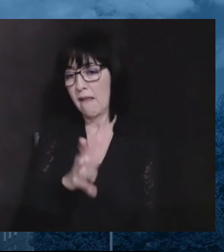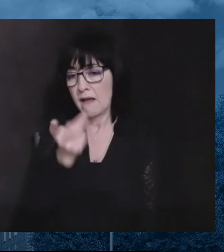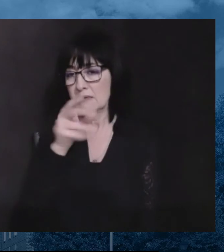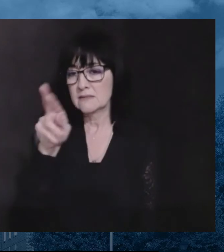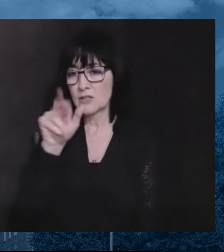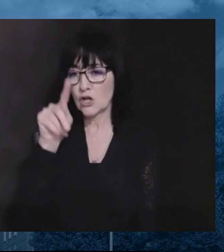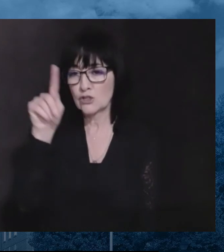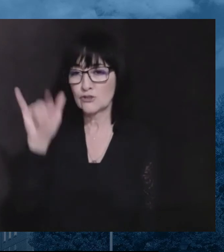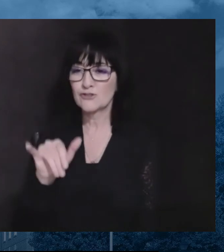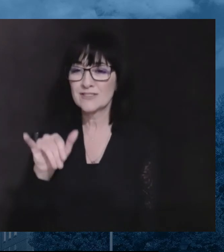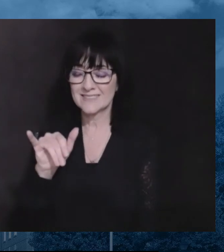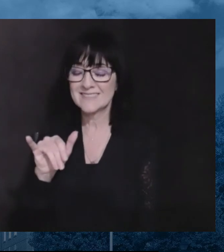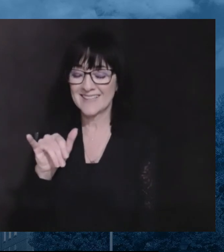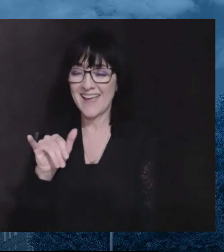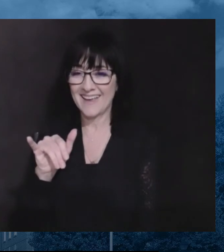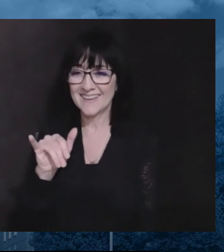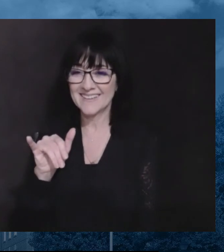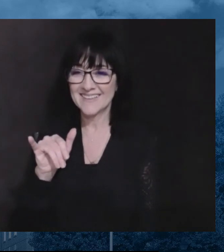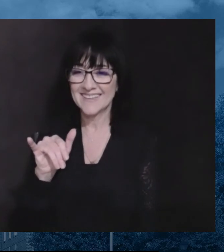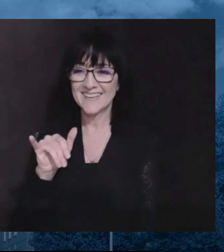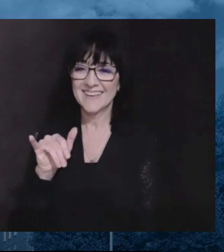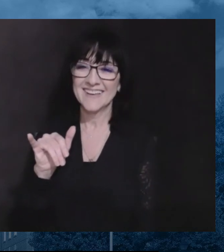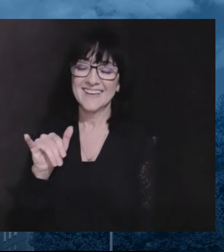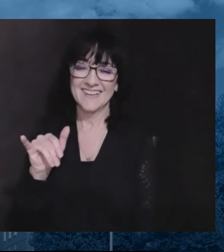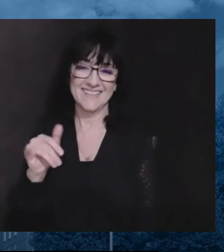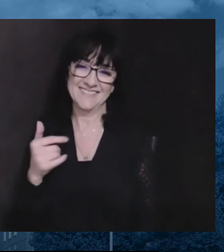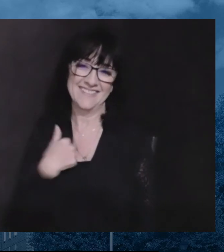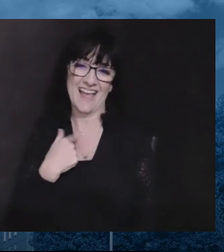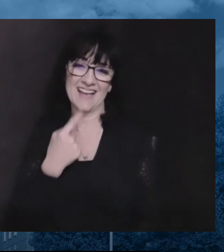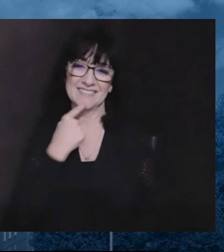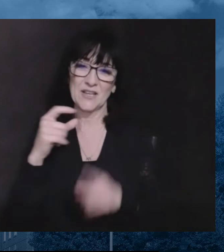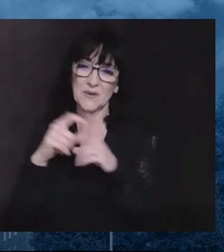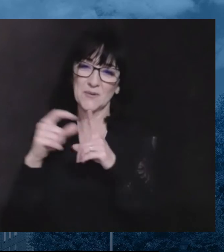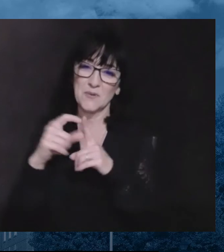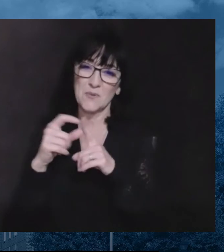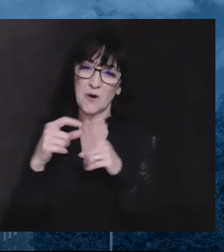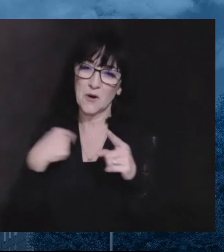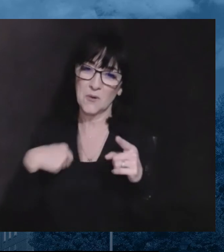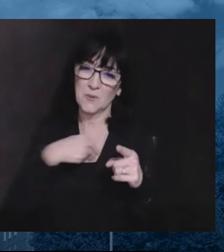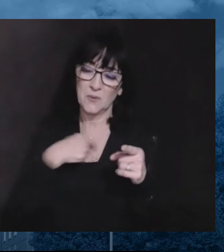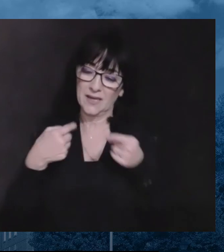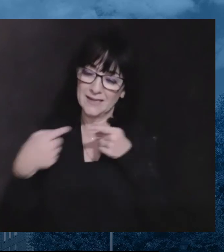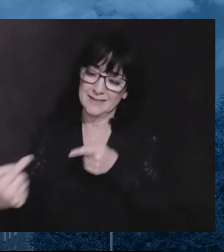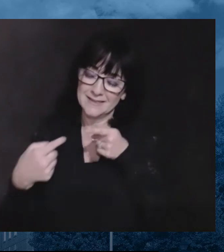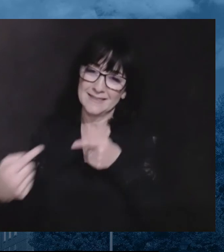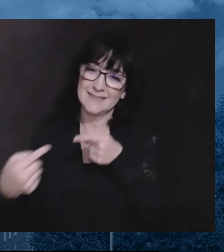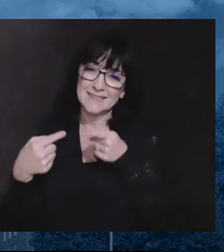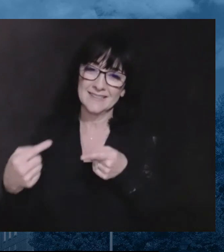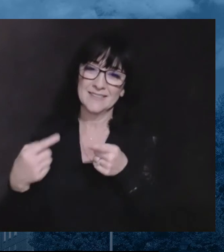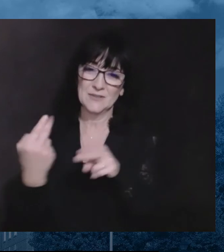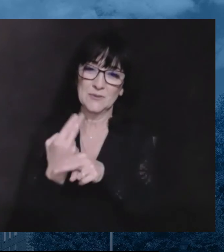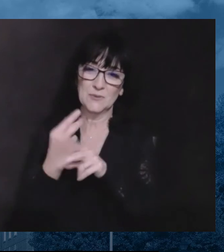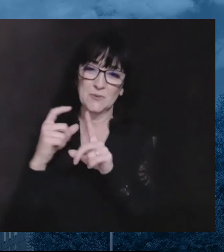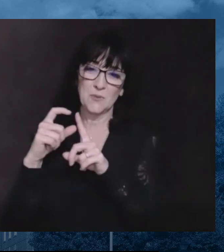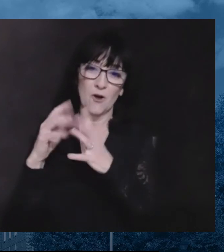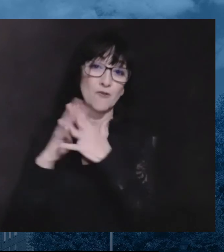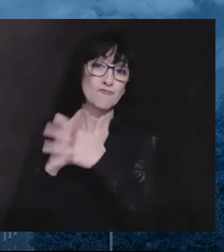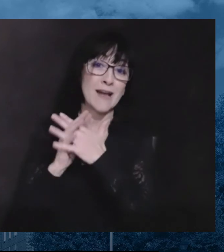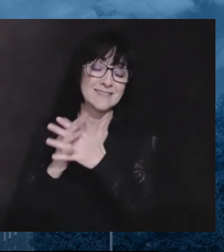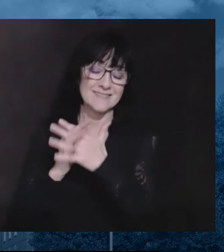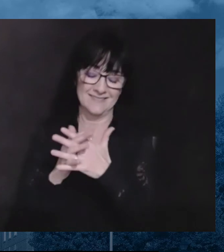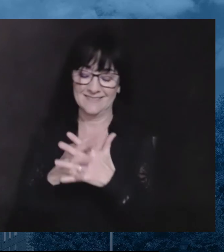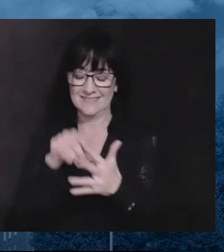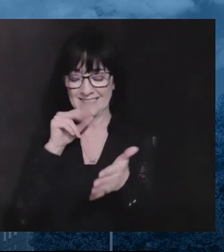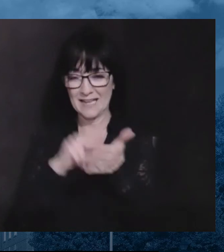Wrestling, no pun intended, or maybe I should have intended a pun there, I guess. But first of all, I was